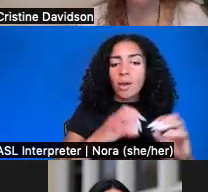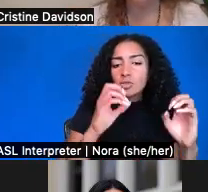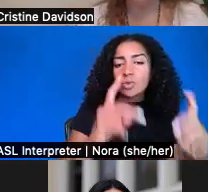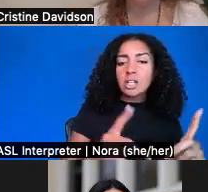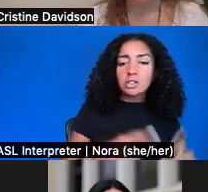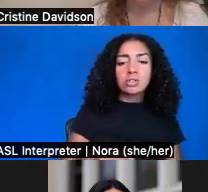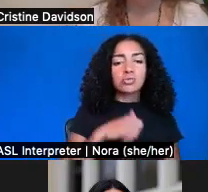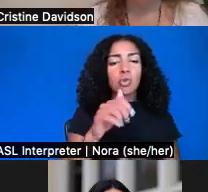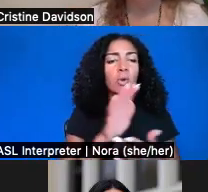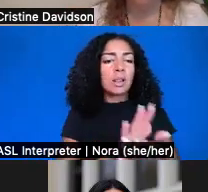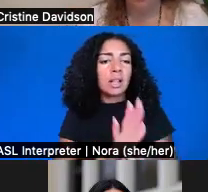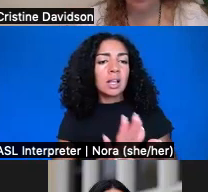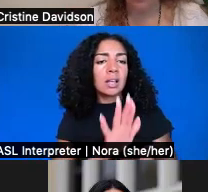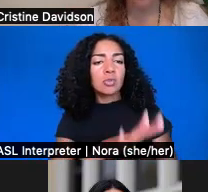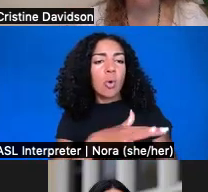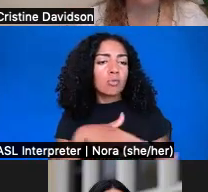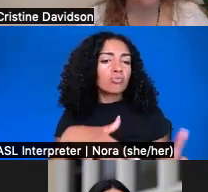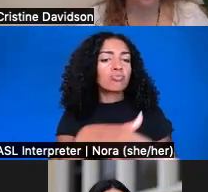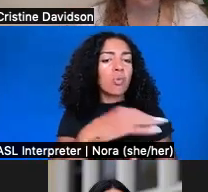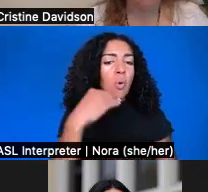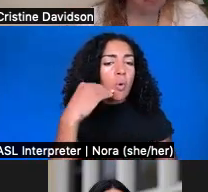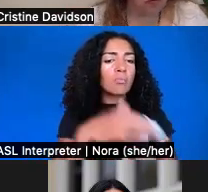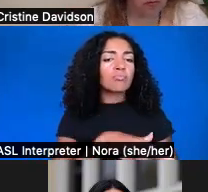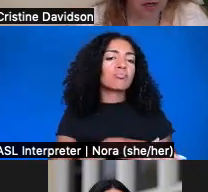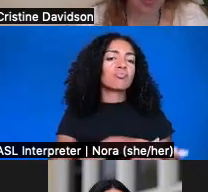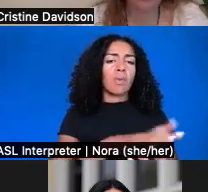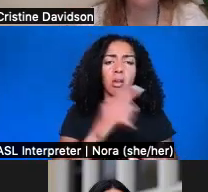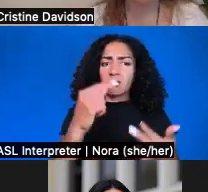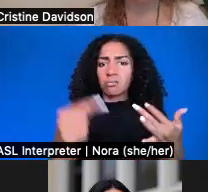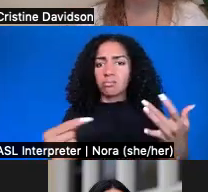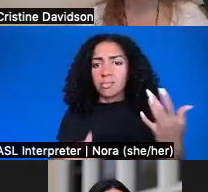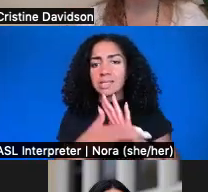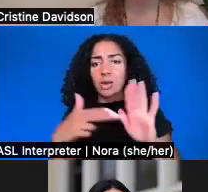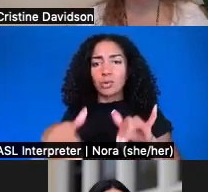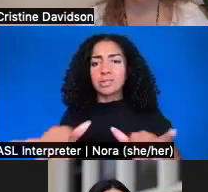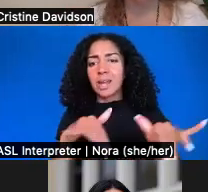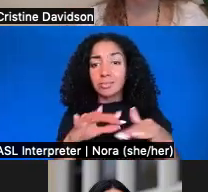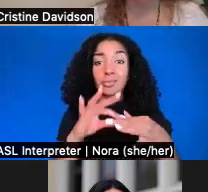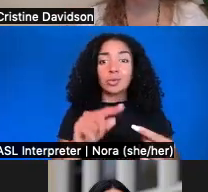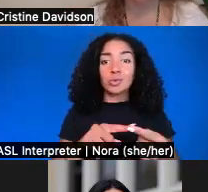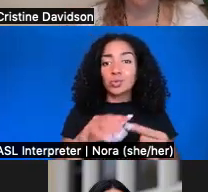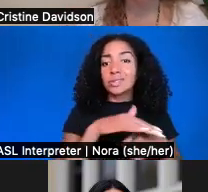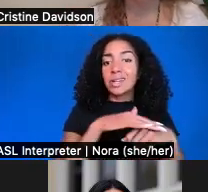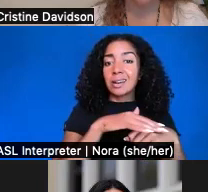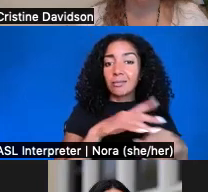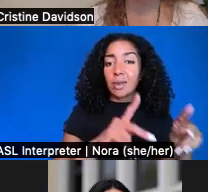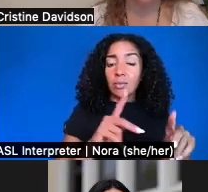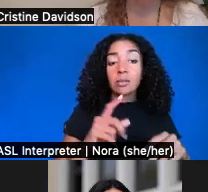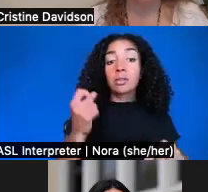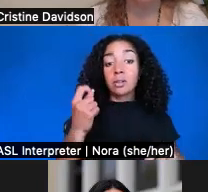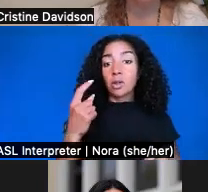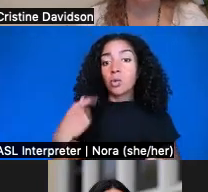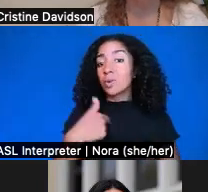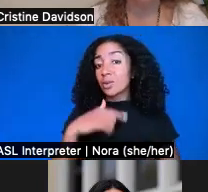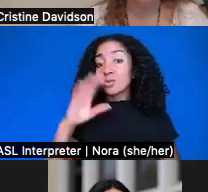Native person. But one thing we know for sure, unequivocally, is that alcohol use is not the cause of